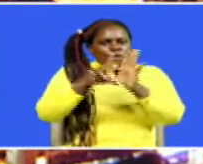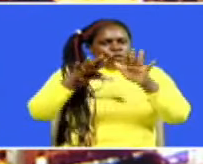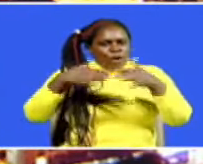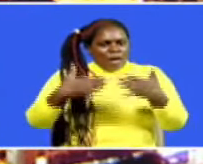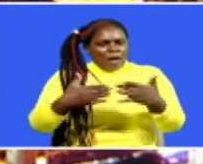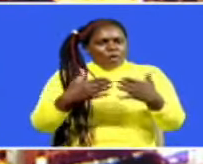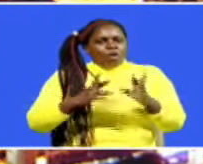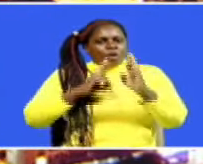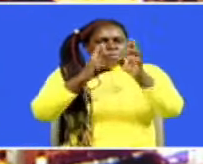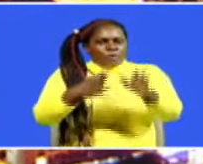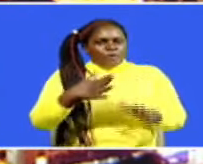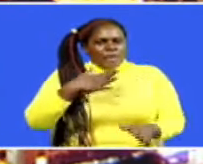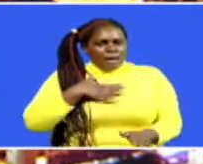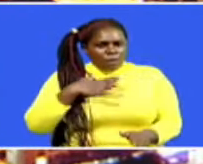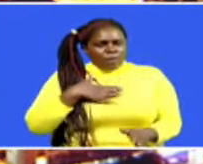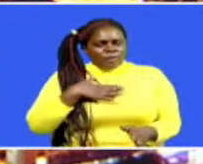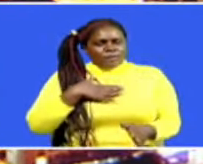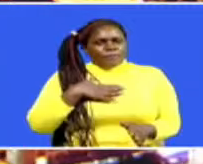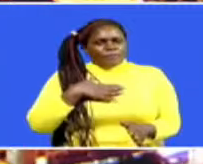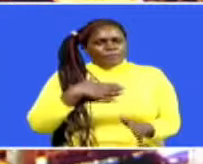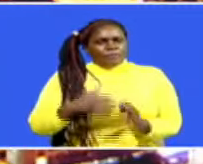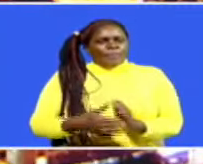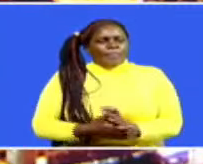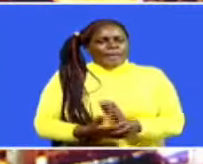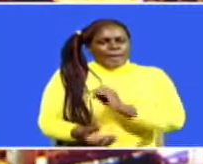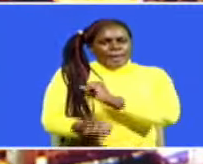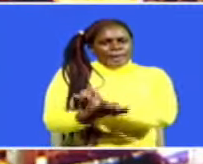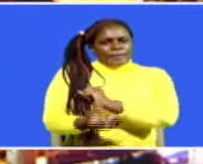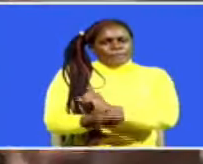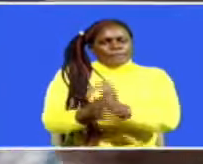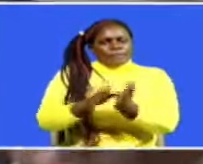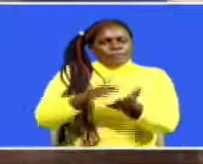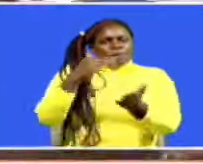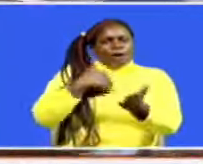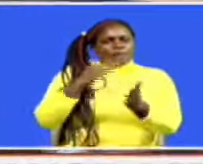Our reporter, Husna Mohammed, is looking at that story.